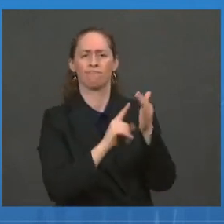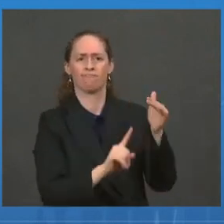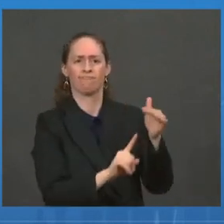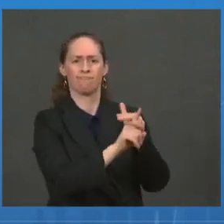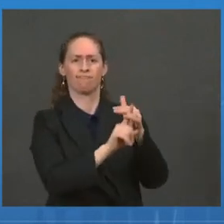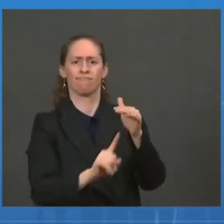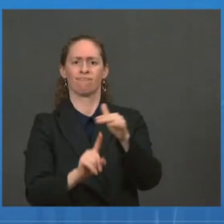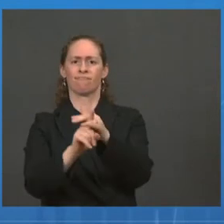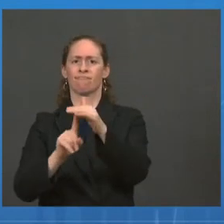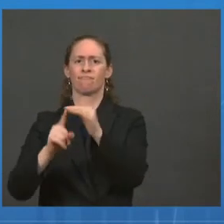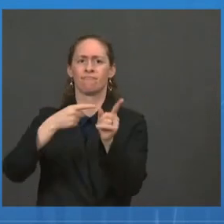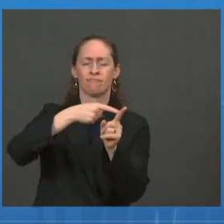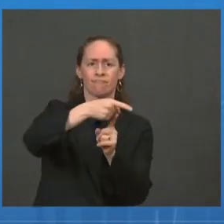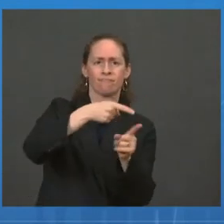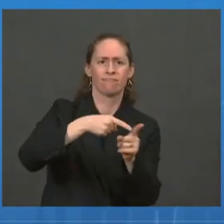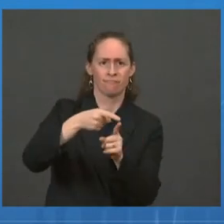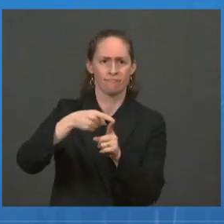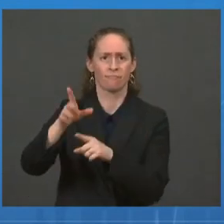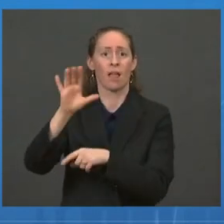vaccinated